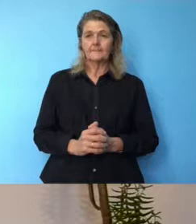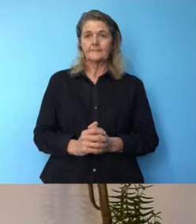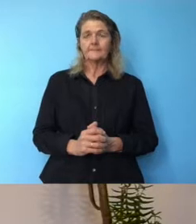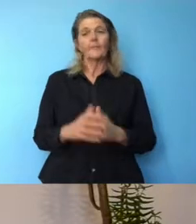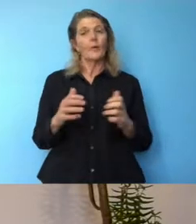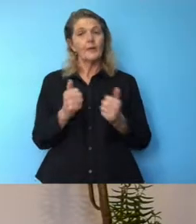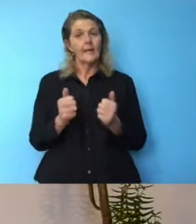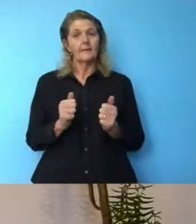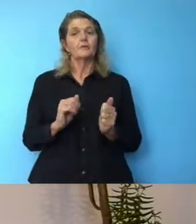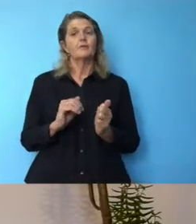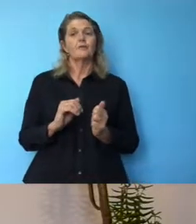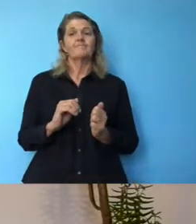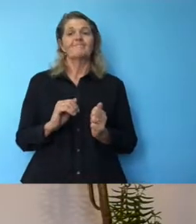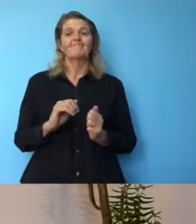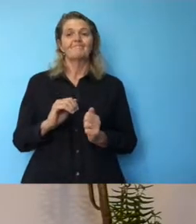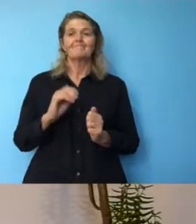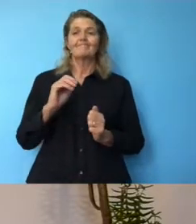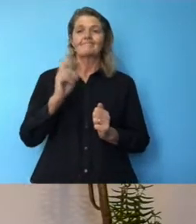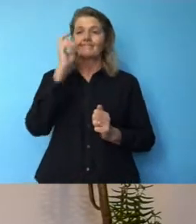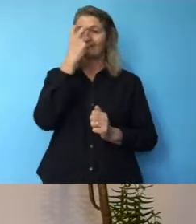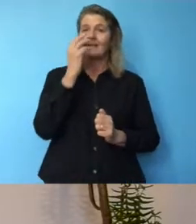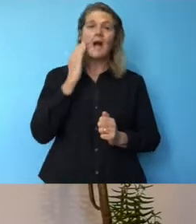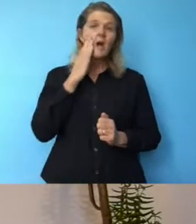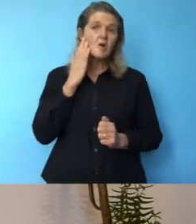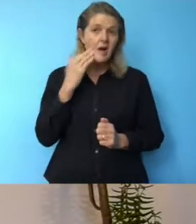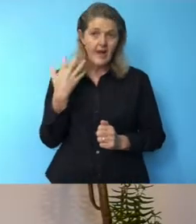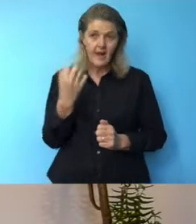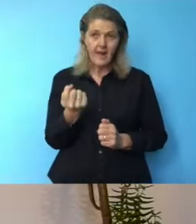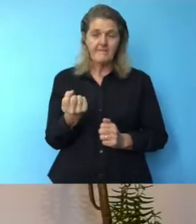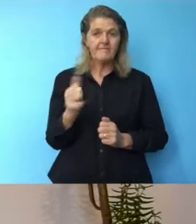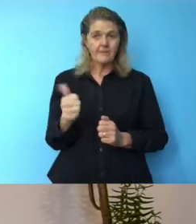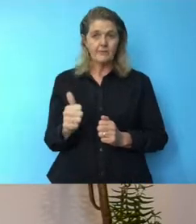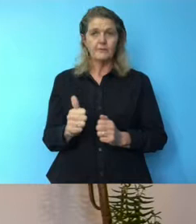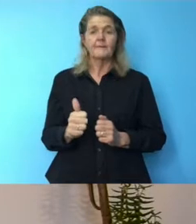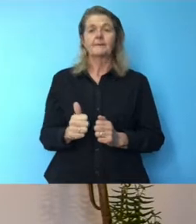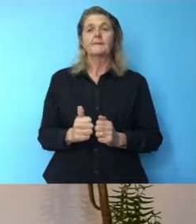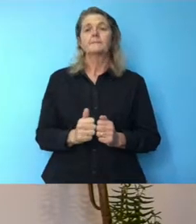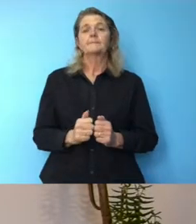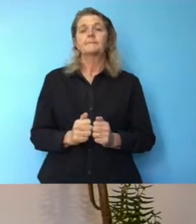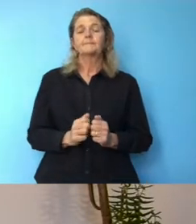Alrighty, so we've got our dark grey happening there. I'm going to spread that out.